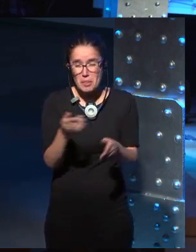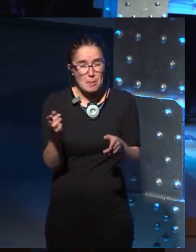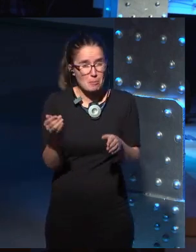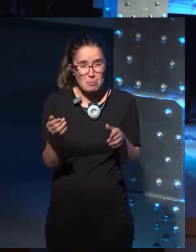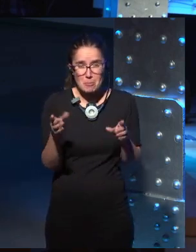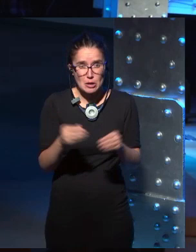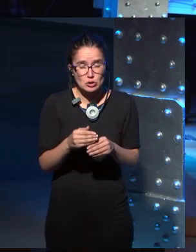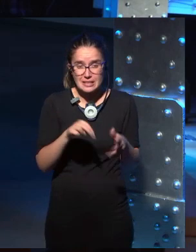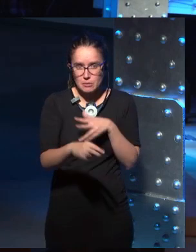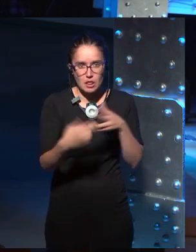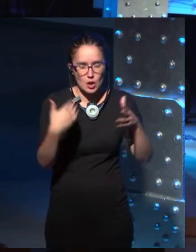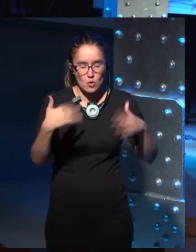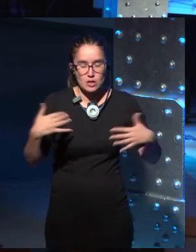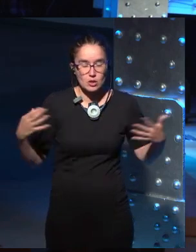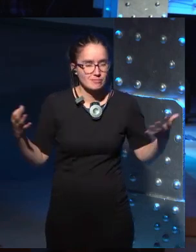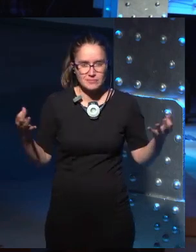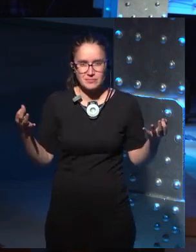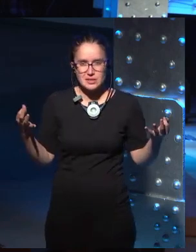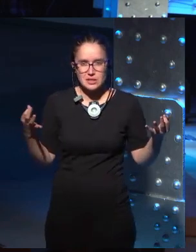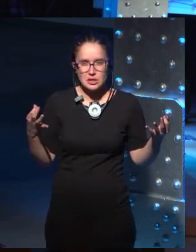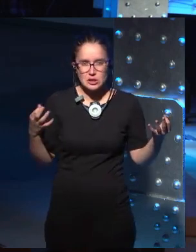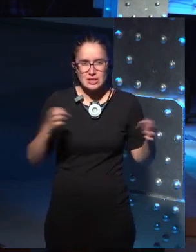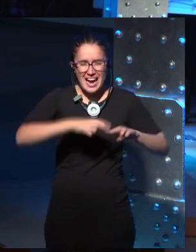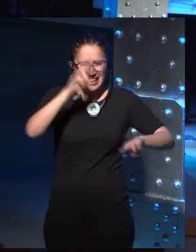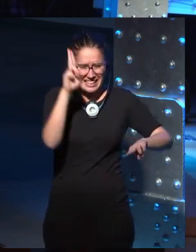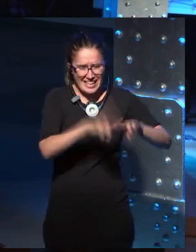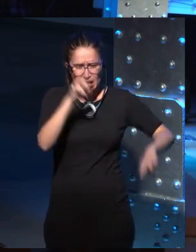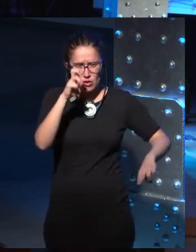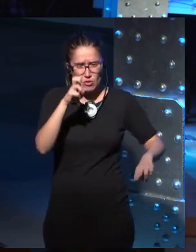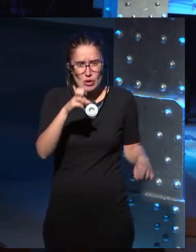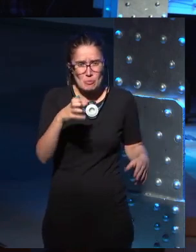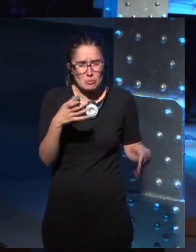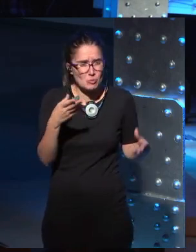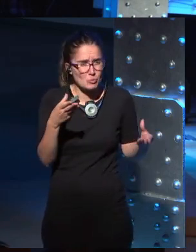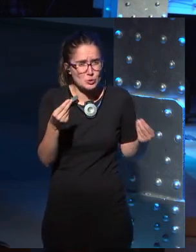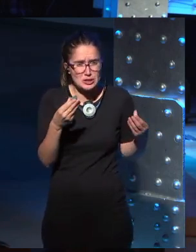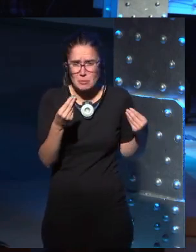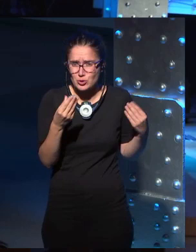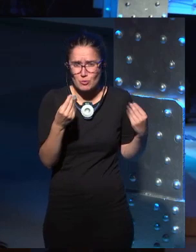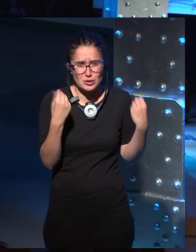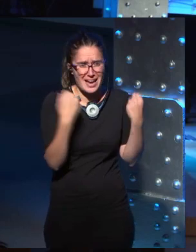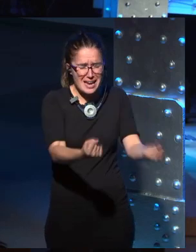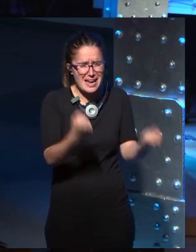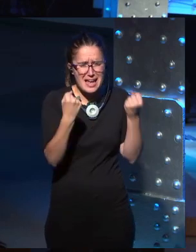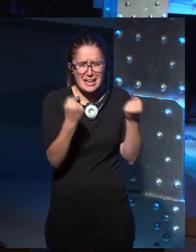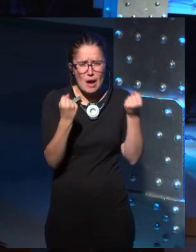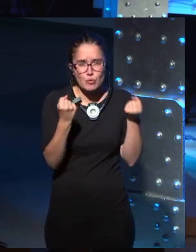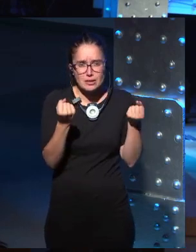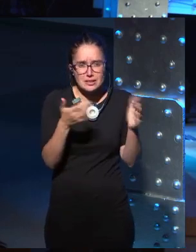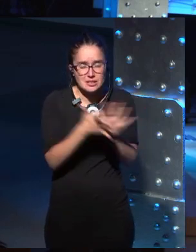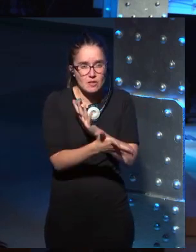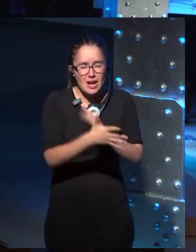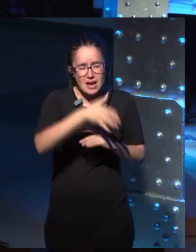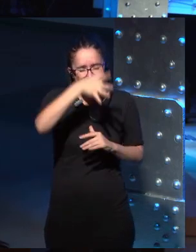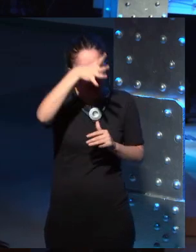transparent. Meaning it was extremely dense, meaning it had an enormous energy, meaning it should have been extremely hot. We can